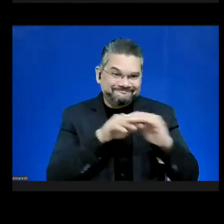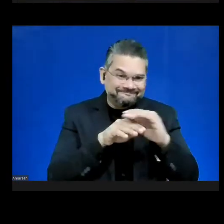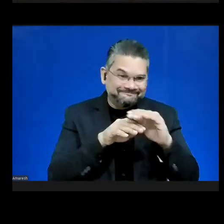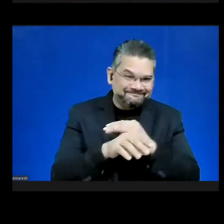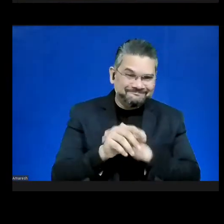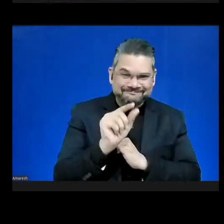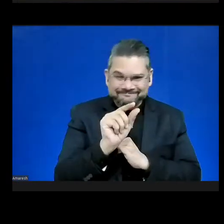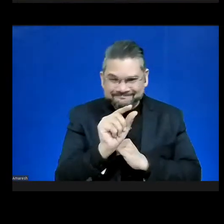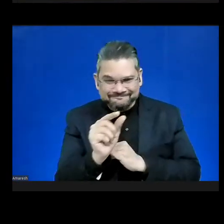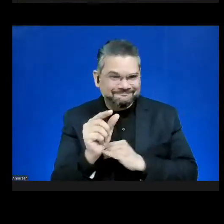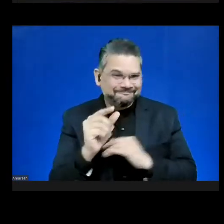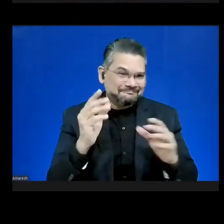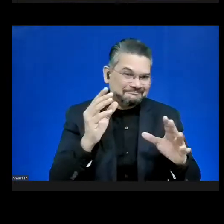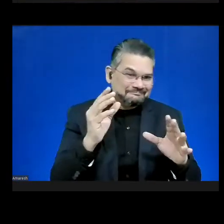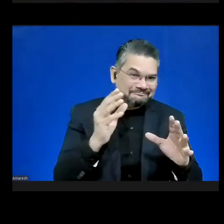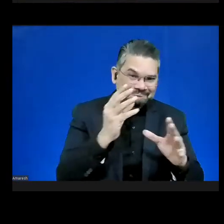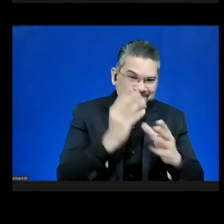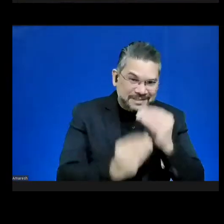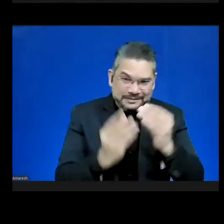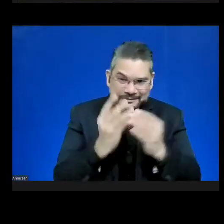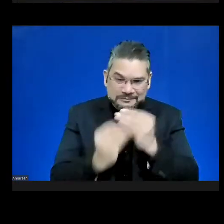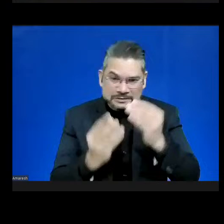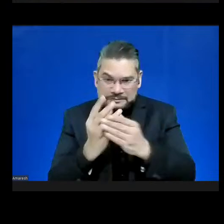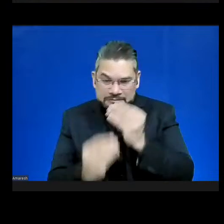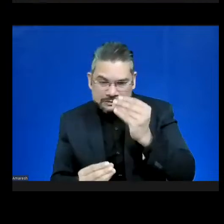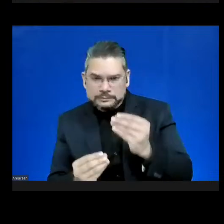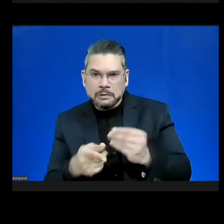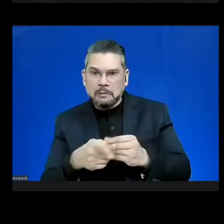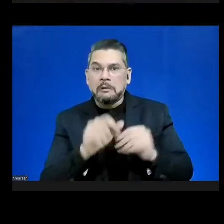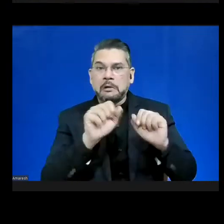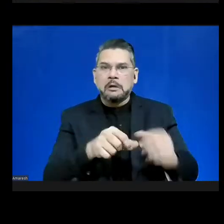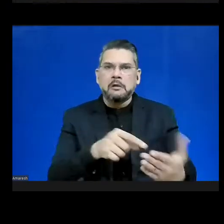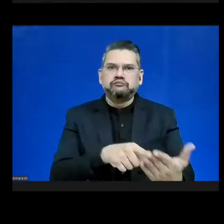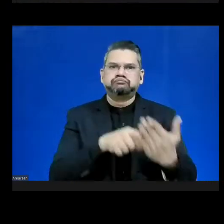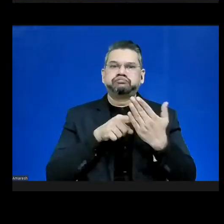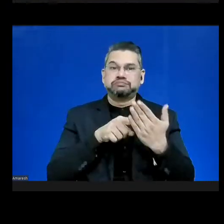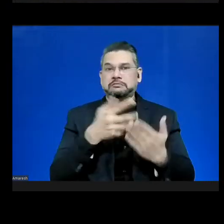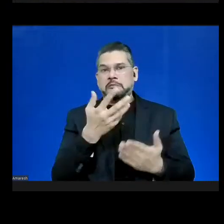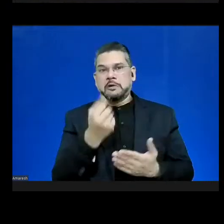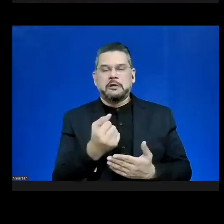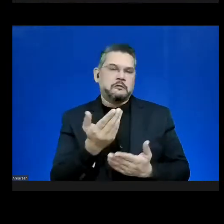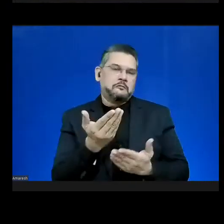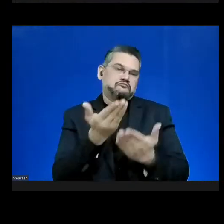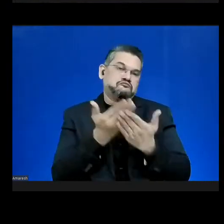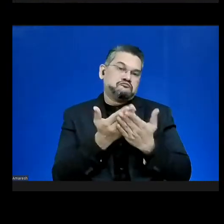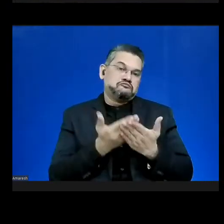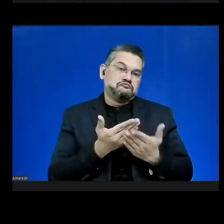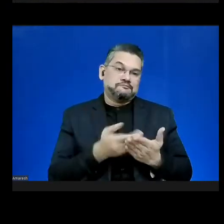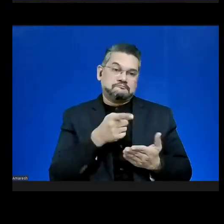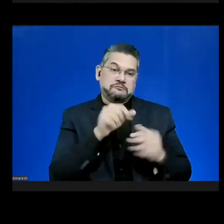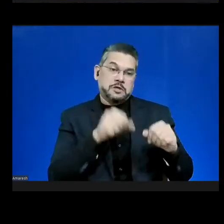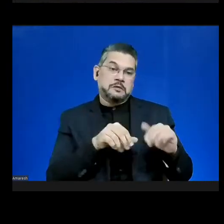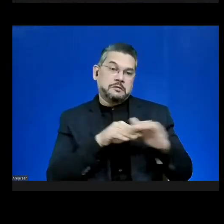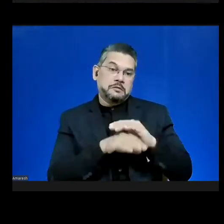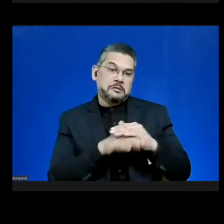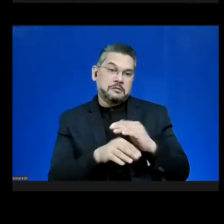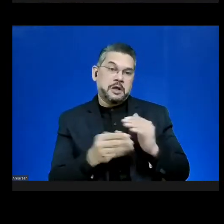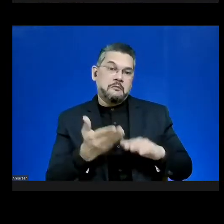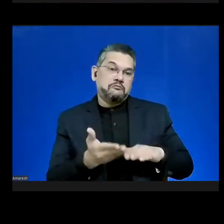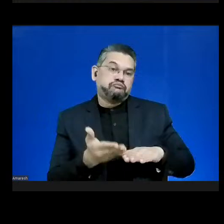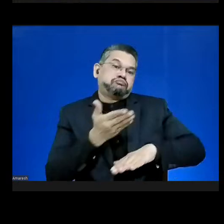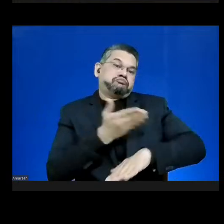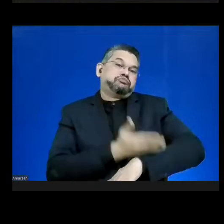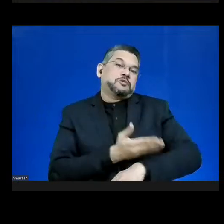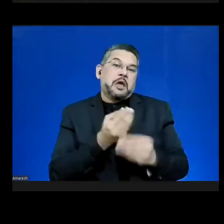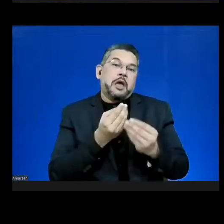PowerPoint presentation, and gives you suggestion how to improve that. So that's something which I found to be very